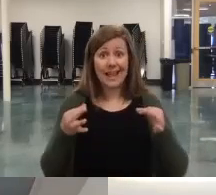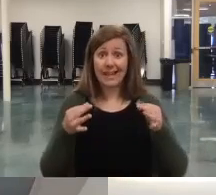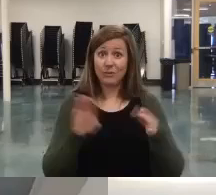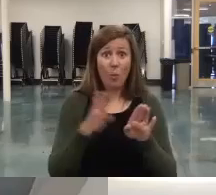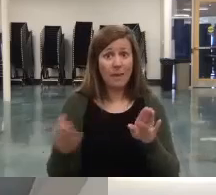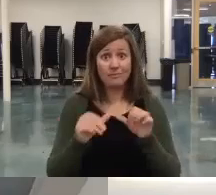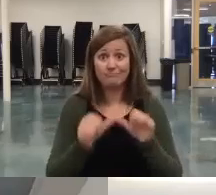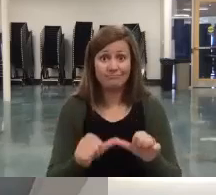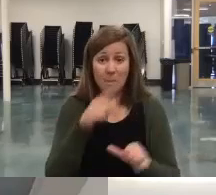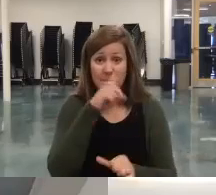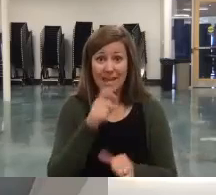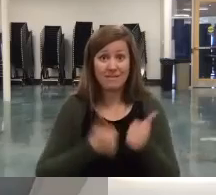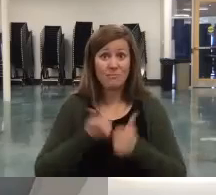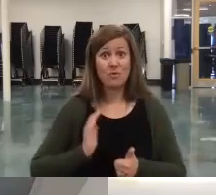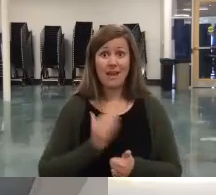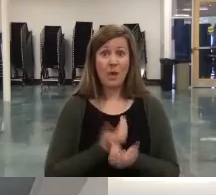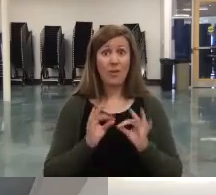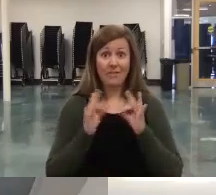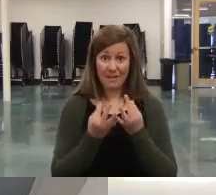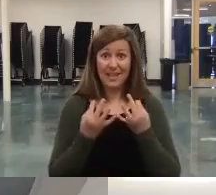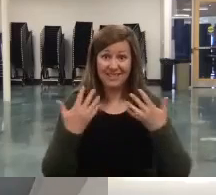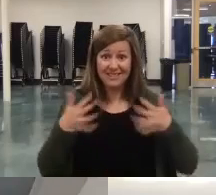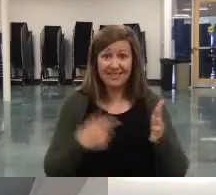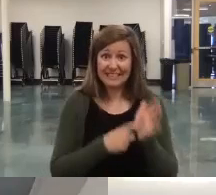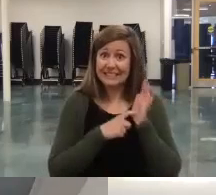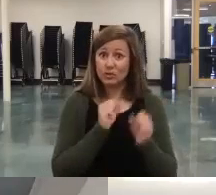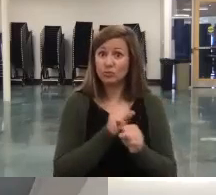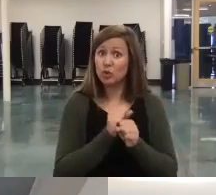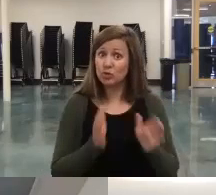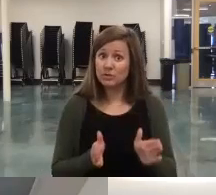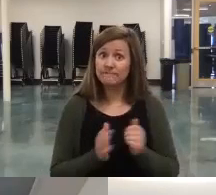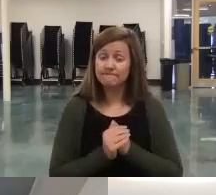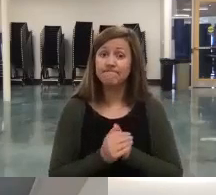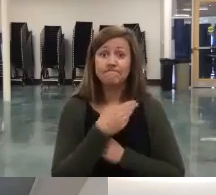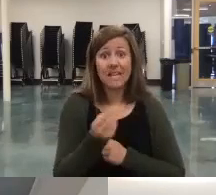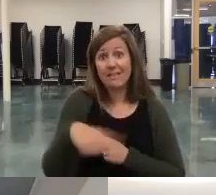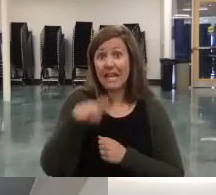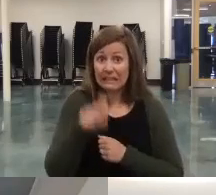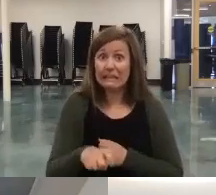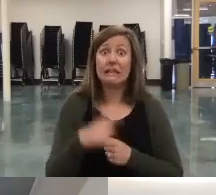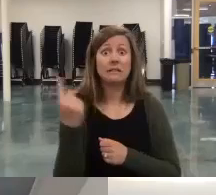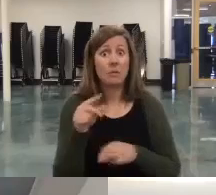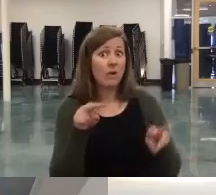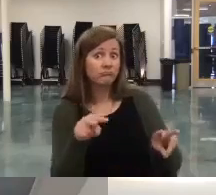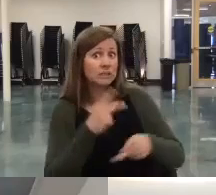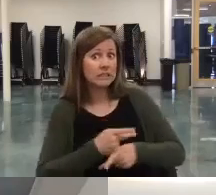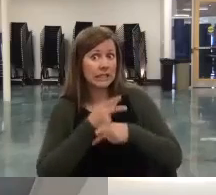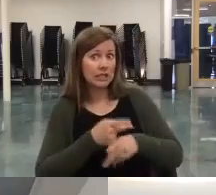because most of our families are essential workers, and they needed that childcare. So